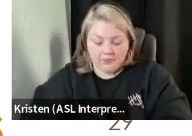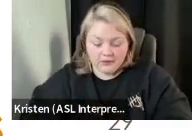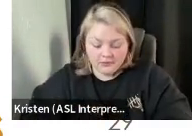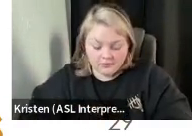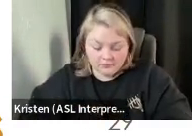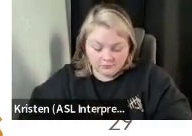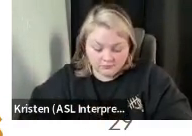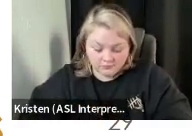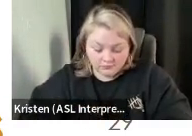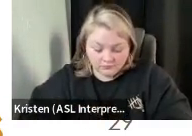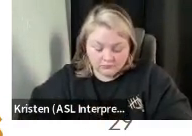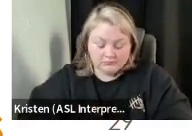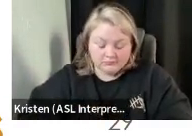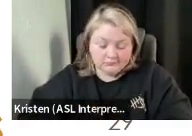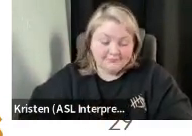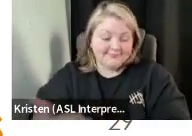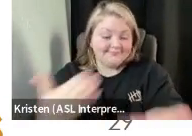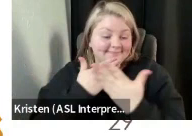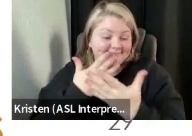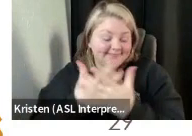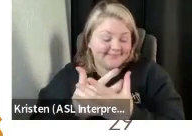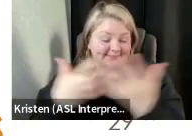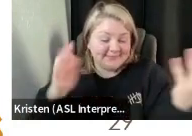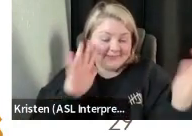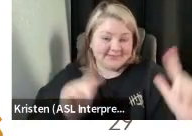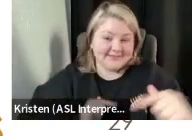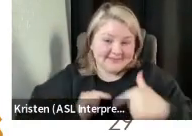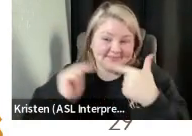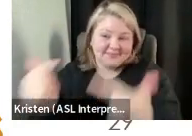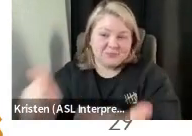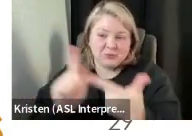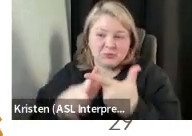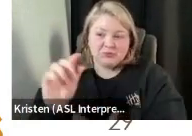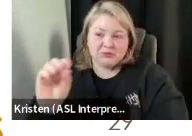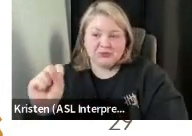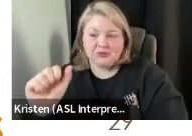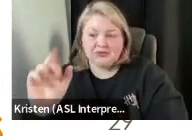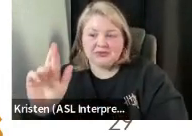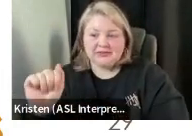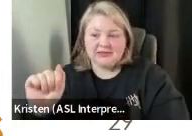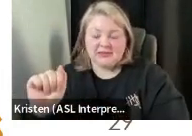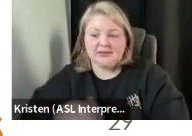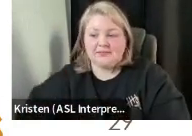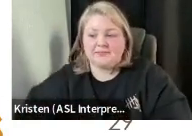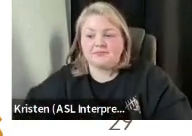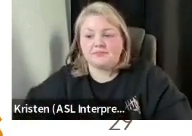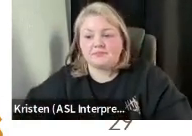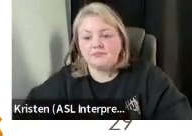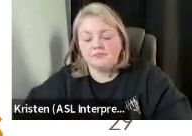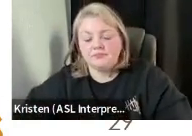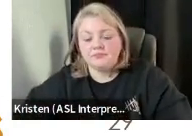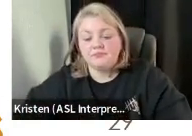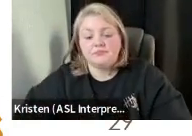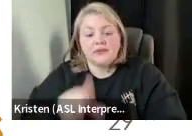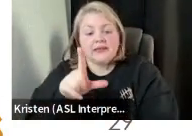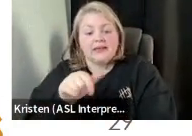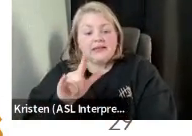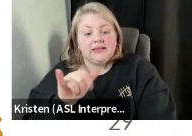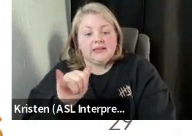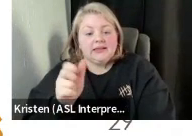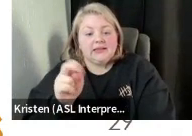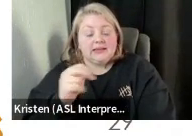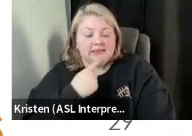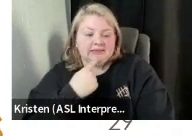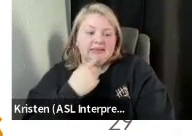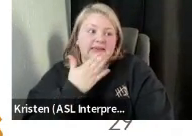And again, thank you all so much. I'll turn it back over to Sarah. And as Lillian said, thank you so much. We know we